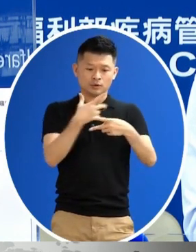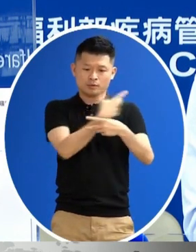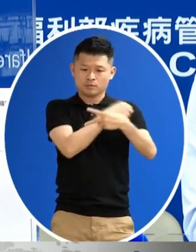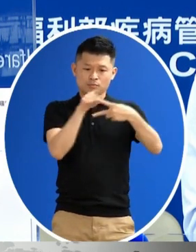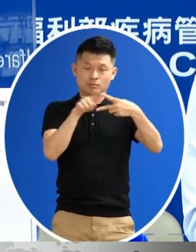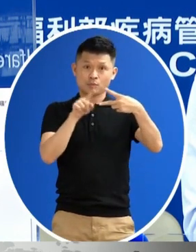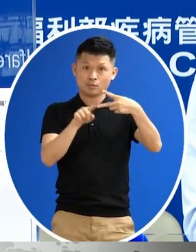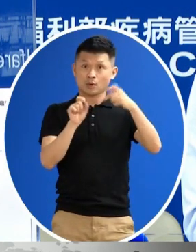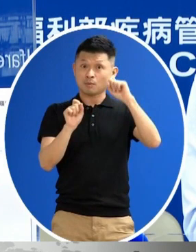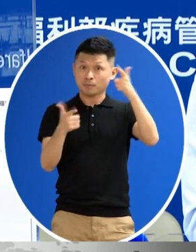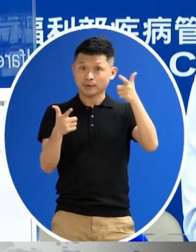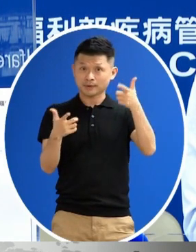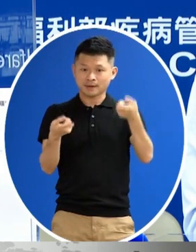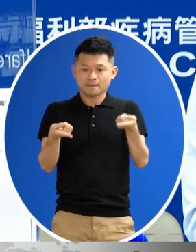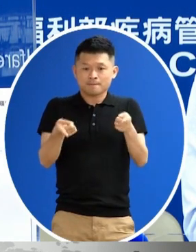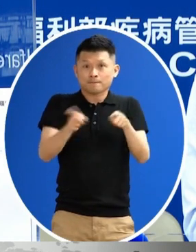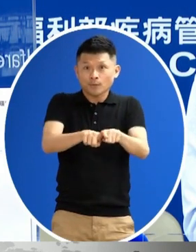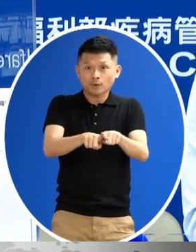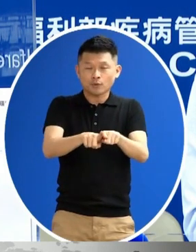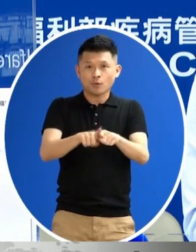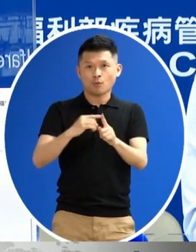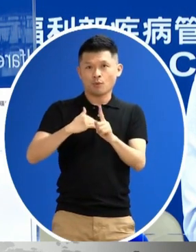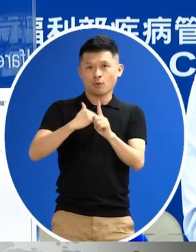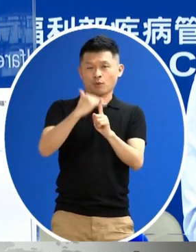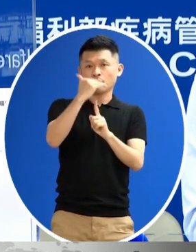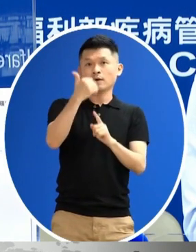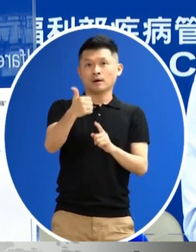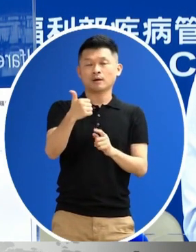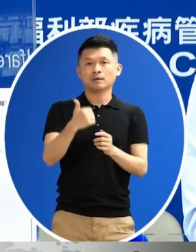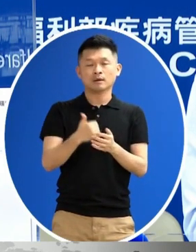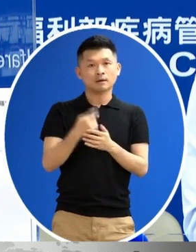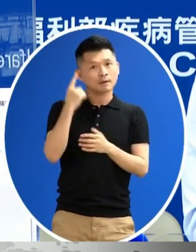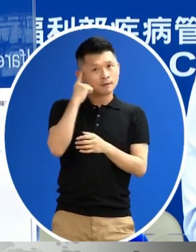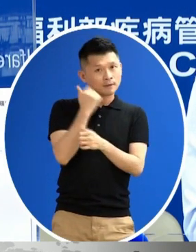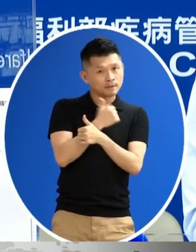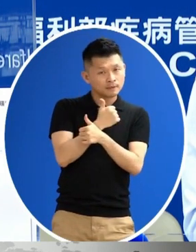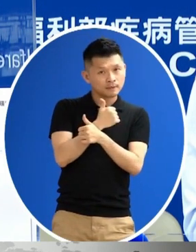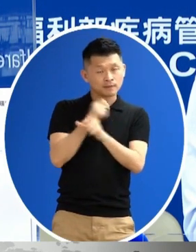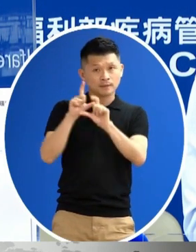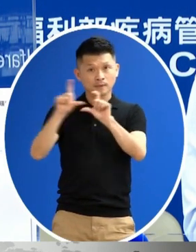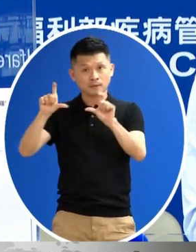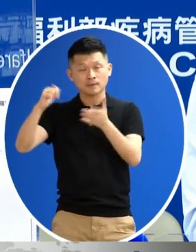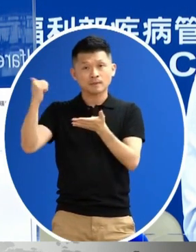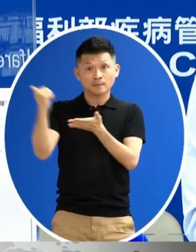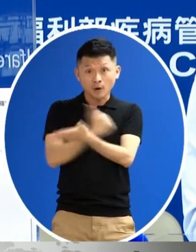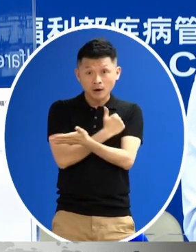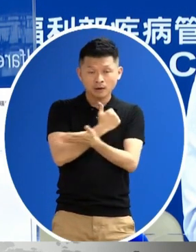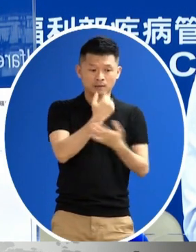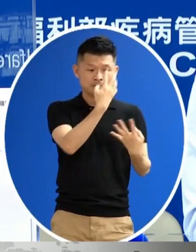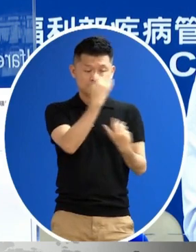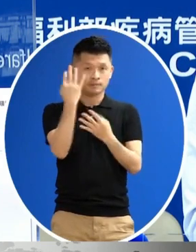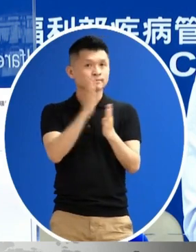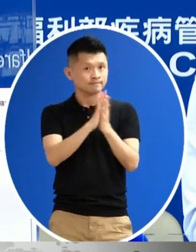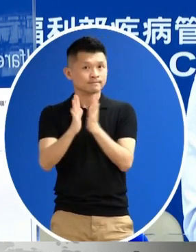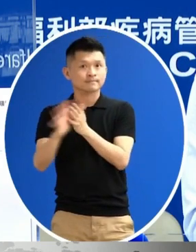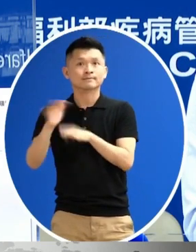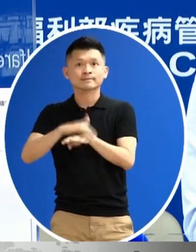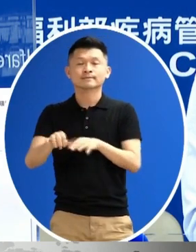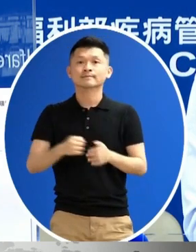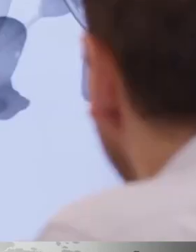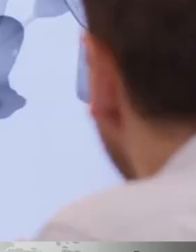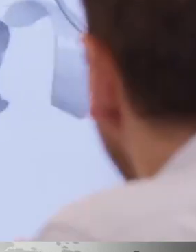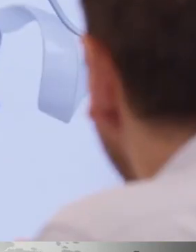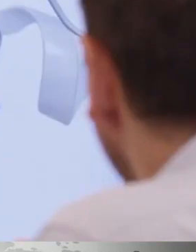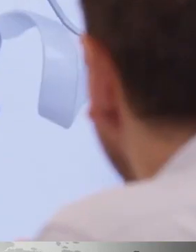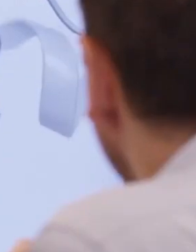to boost coverage. That's our main goal. The second goal is to ensure we leave enough doses to administer a second